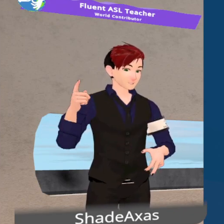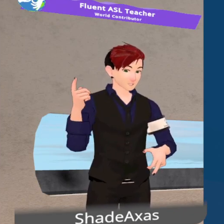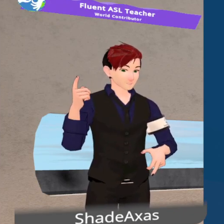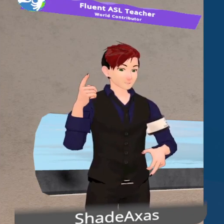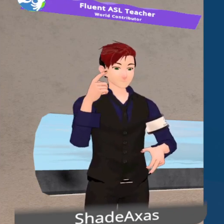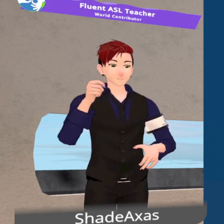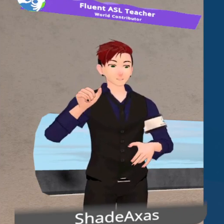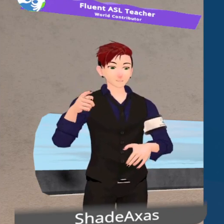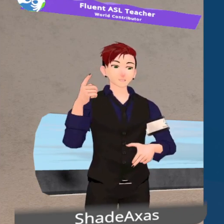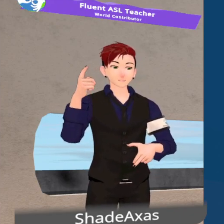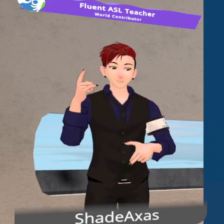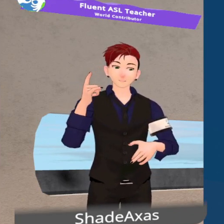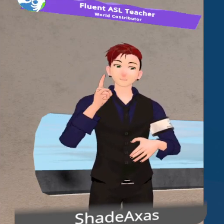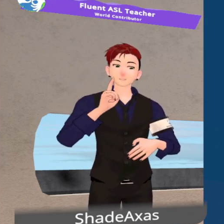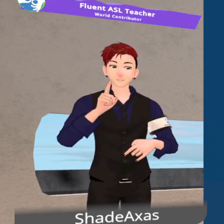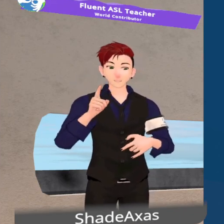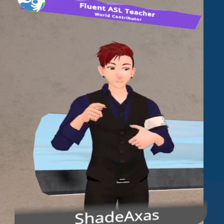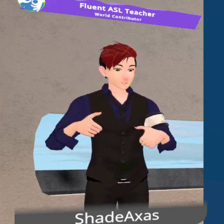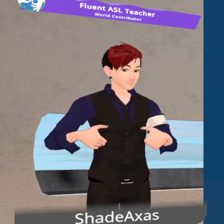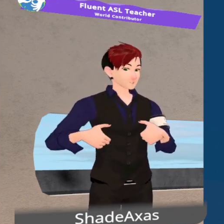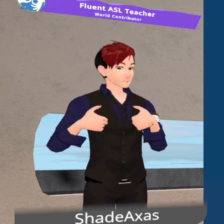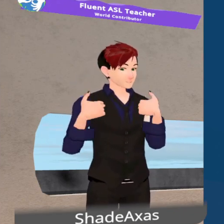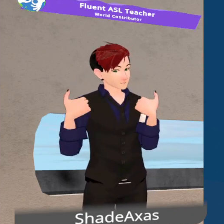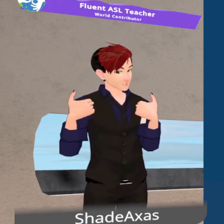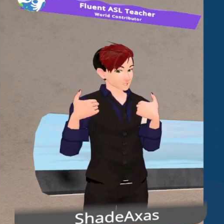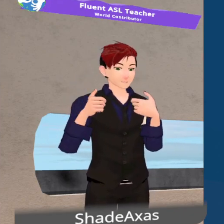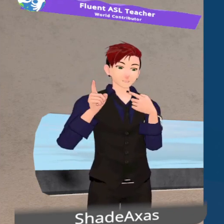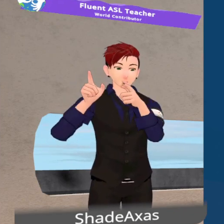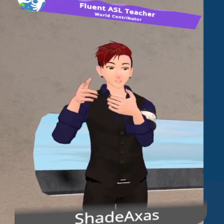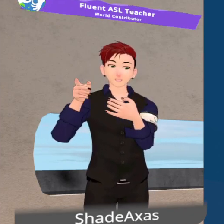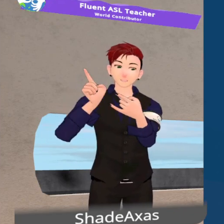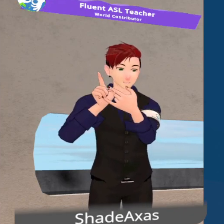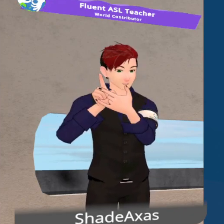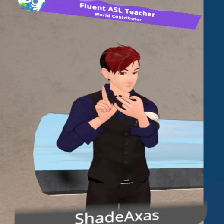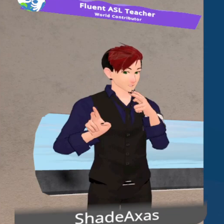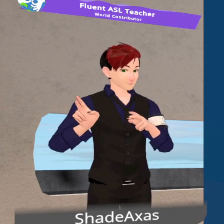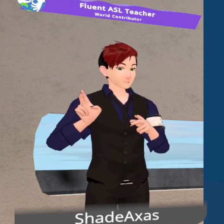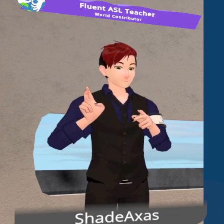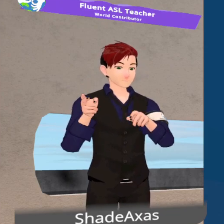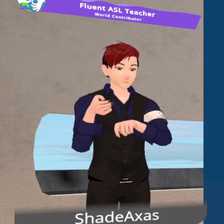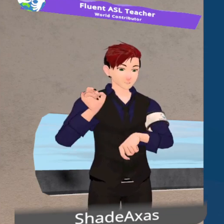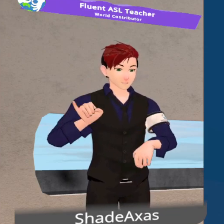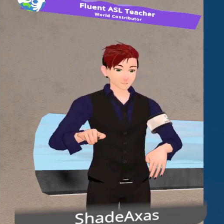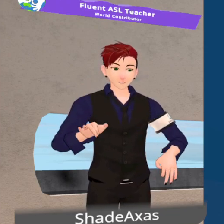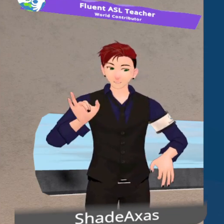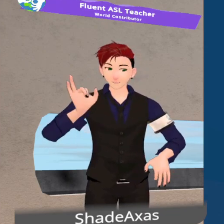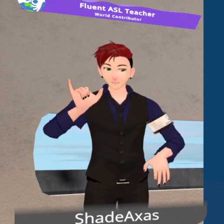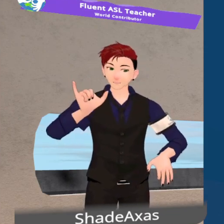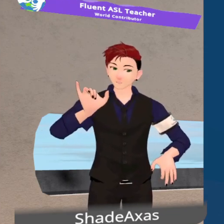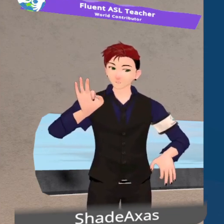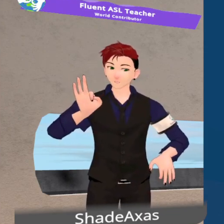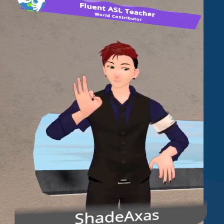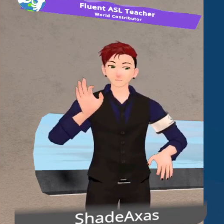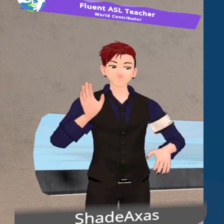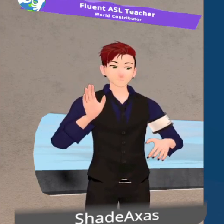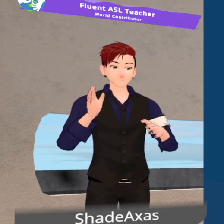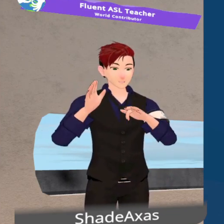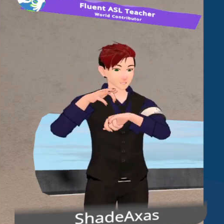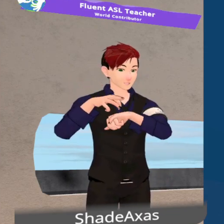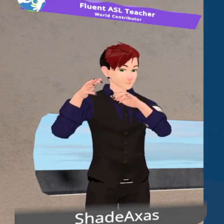prioritize learning that one, because that's the one that you will actually be able to use in real life. You can go out and meet people who use that. If